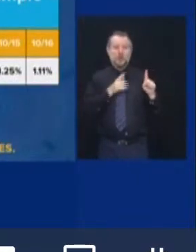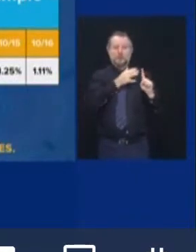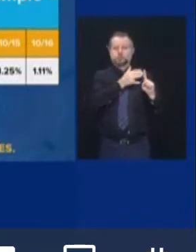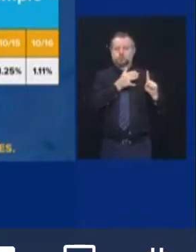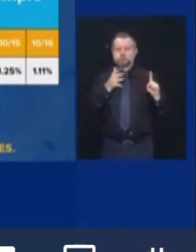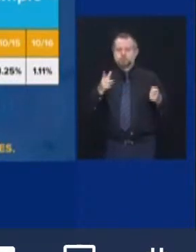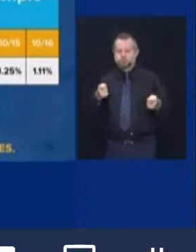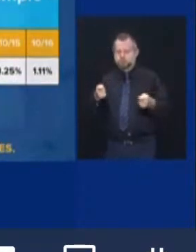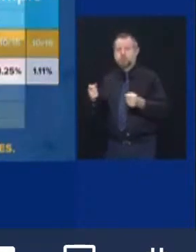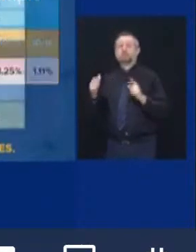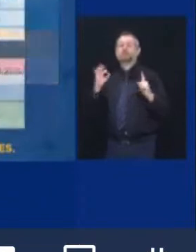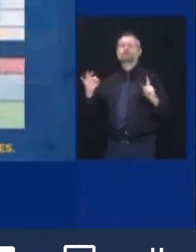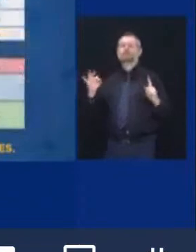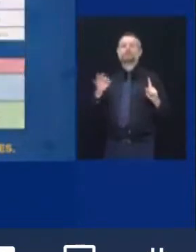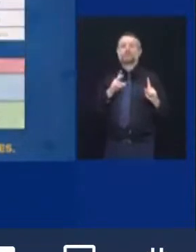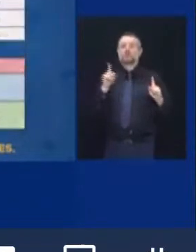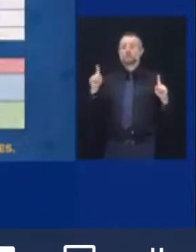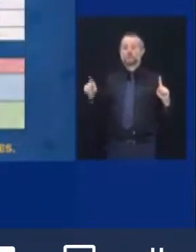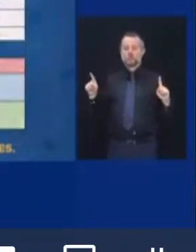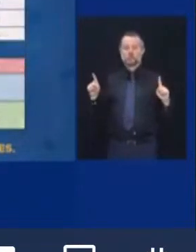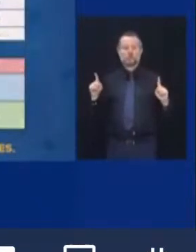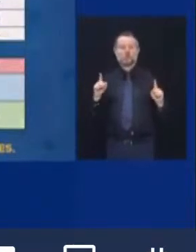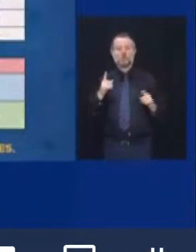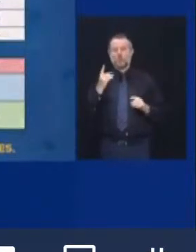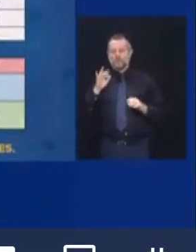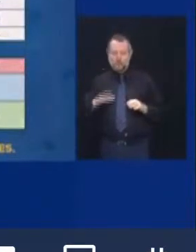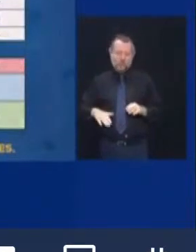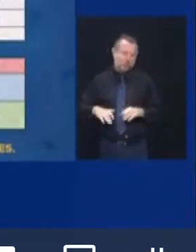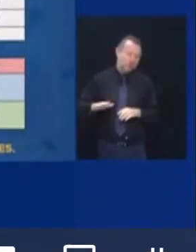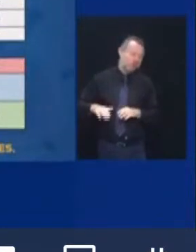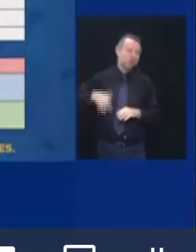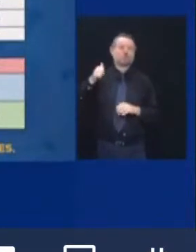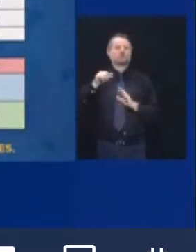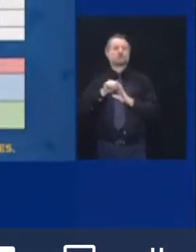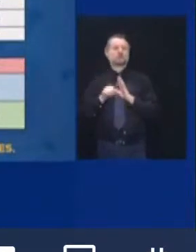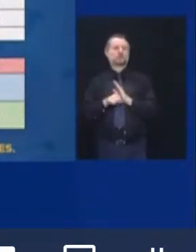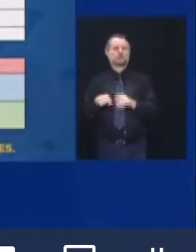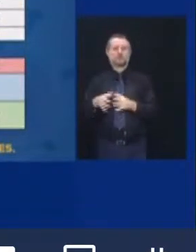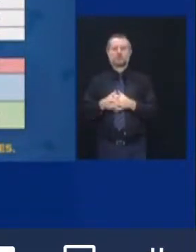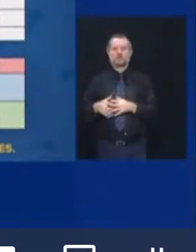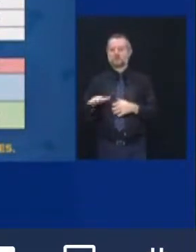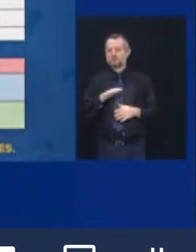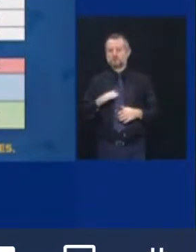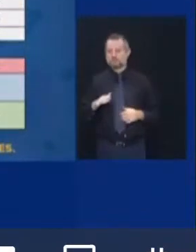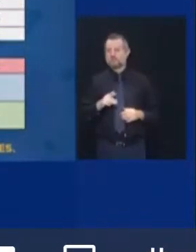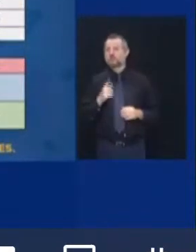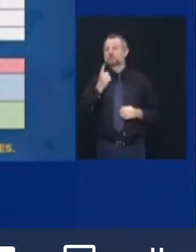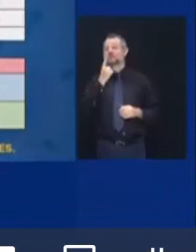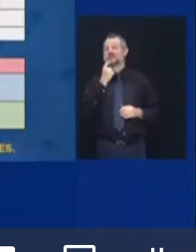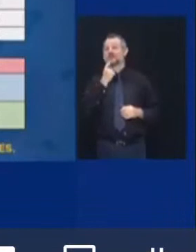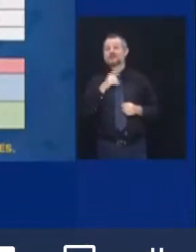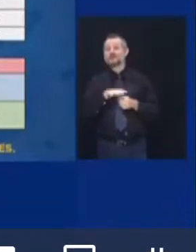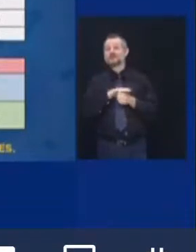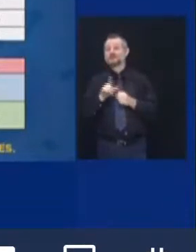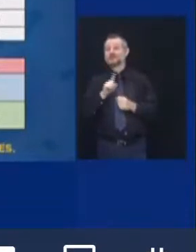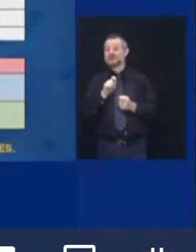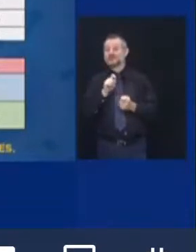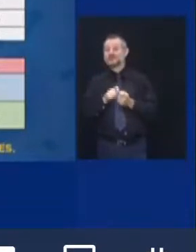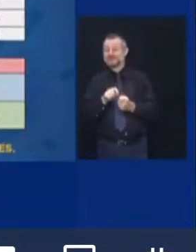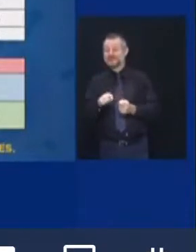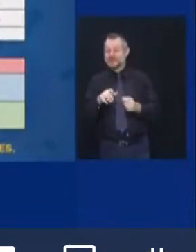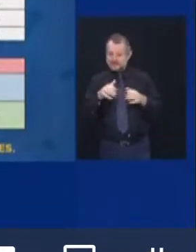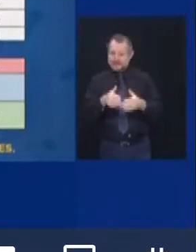And this is one of the lowest rates in the country. You look at our red zone rates. Now, red